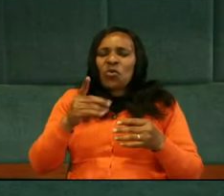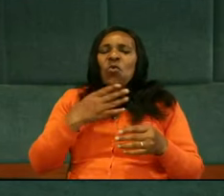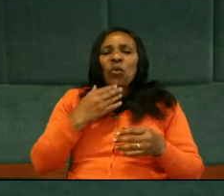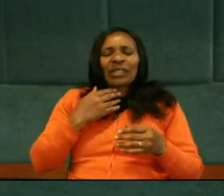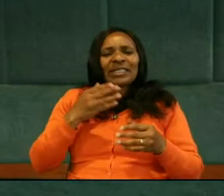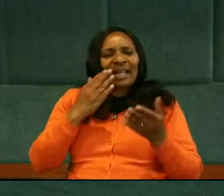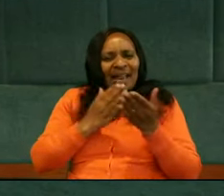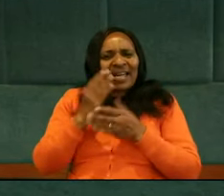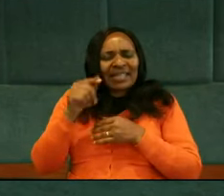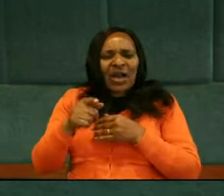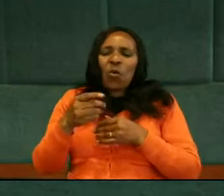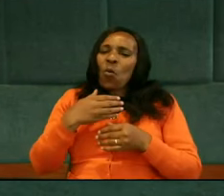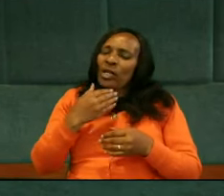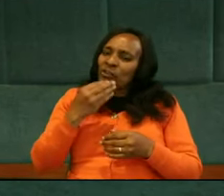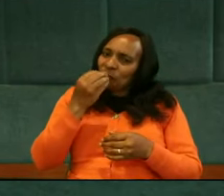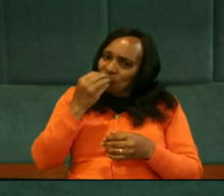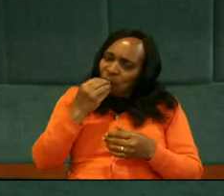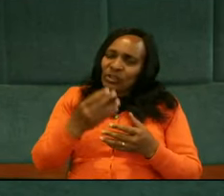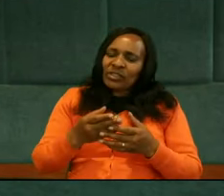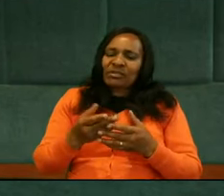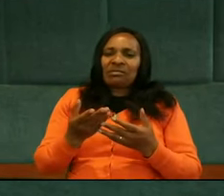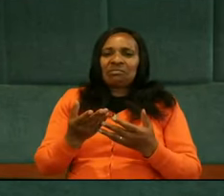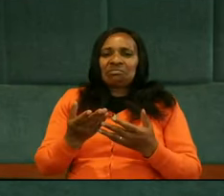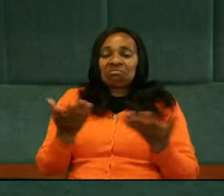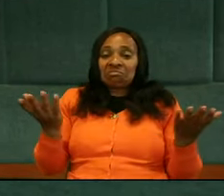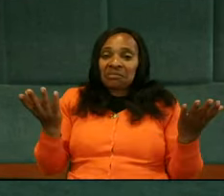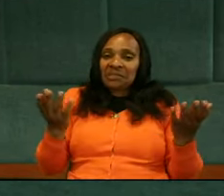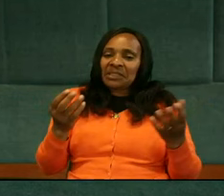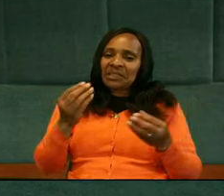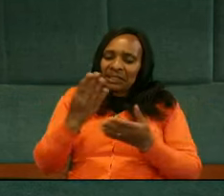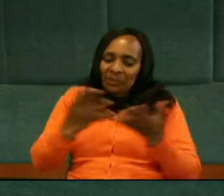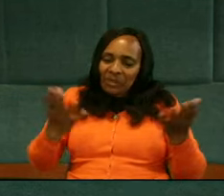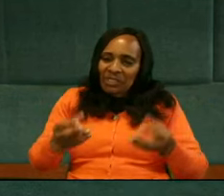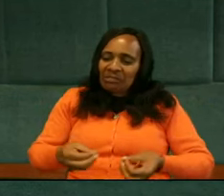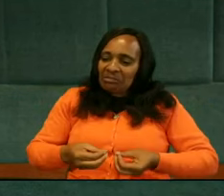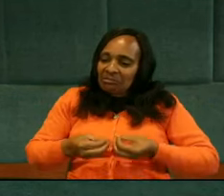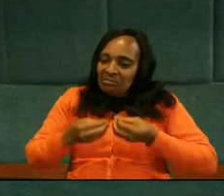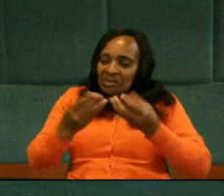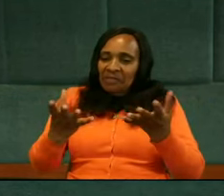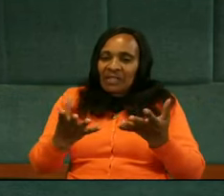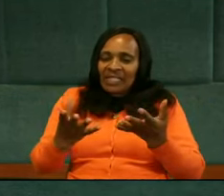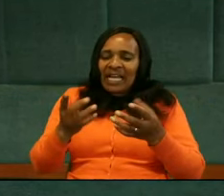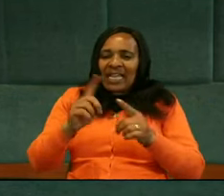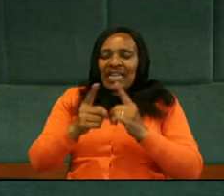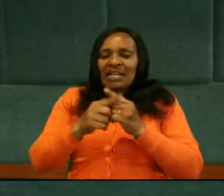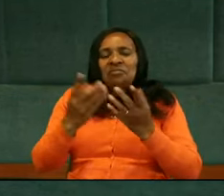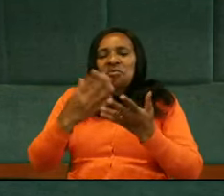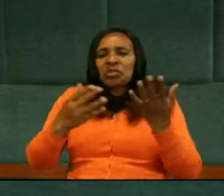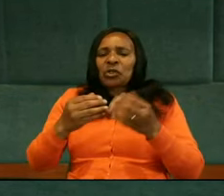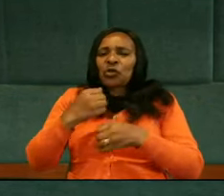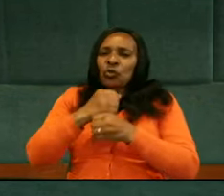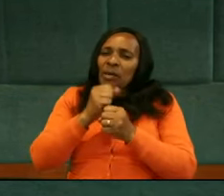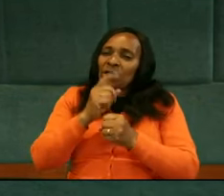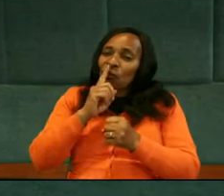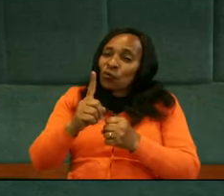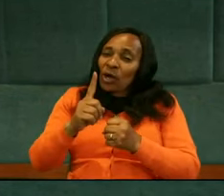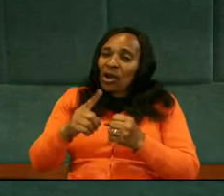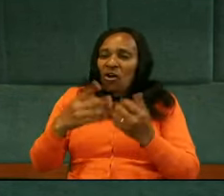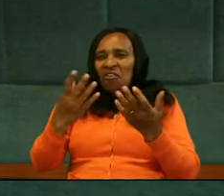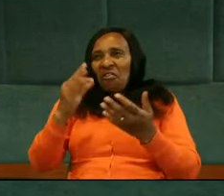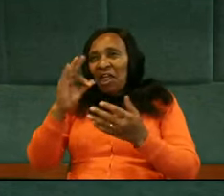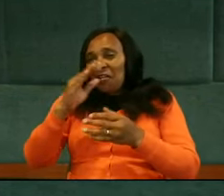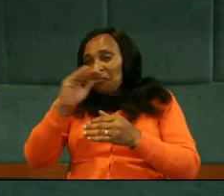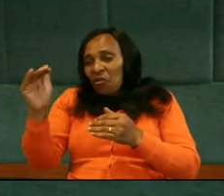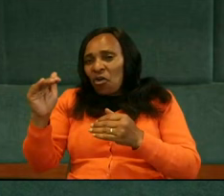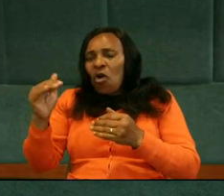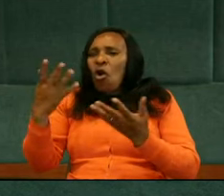there. You want food, just call pizza or something, delivery. Elevator, just press a button, shoop, in third floor something.